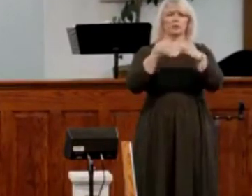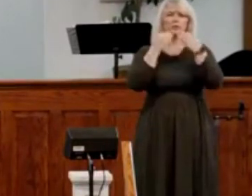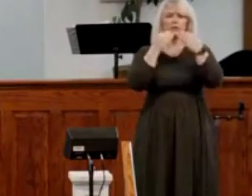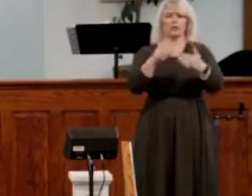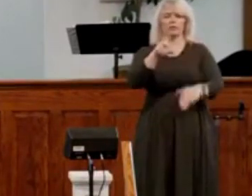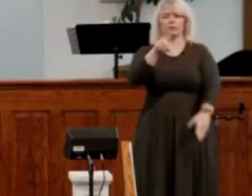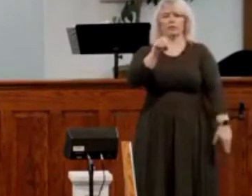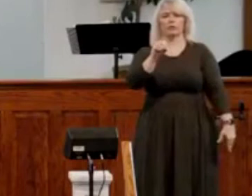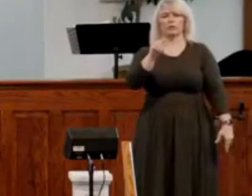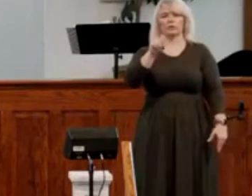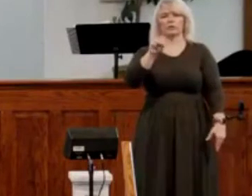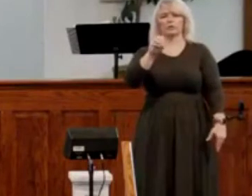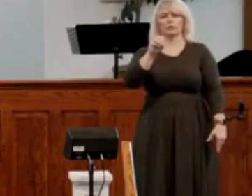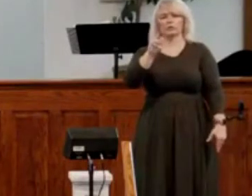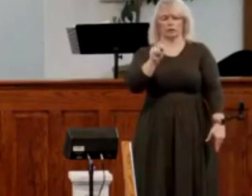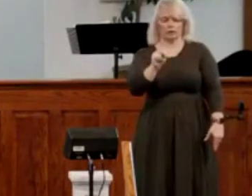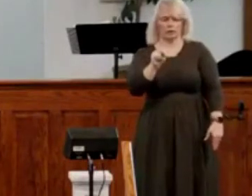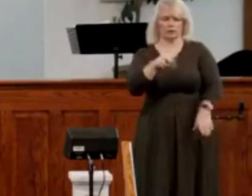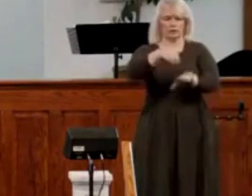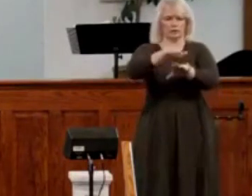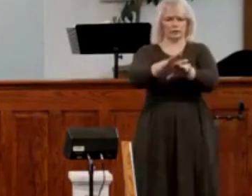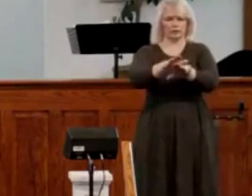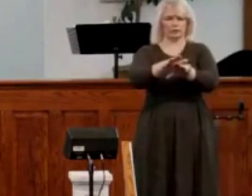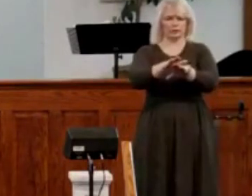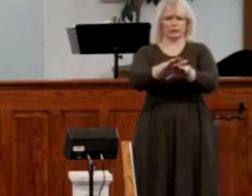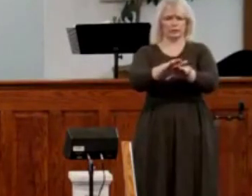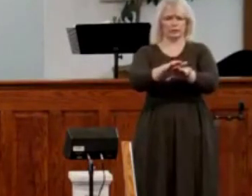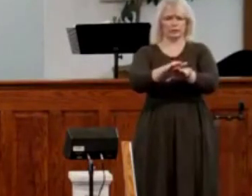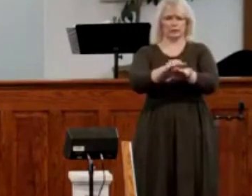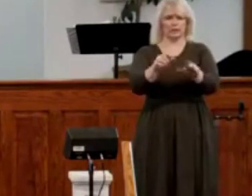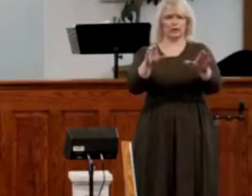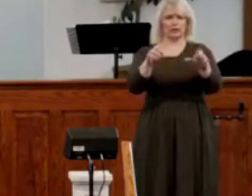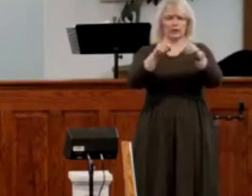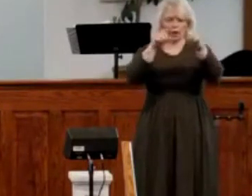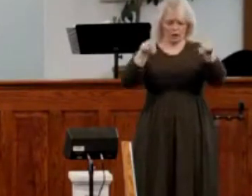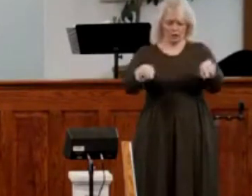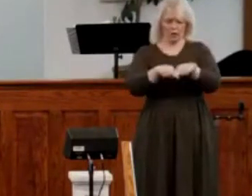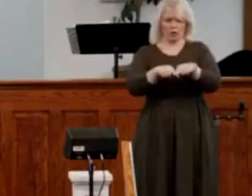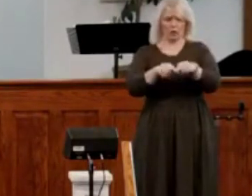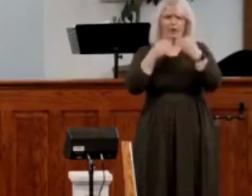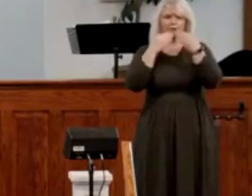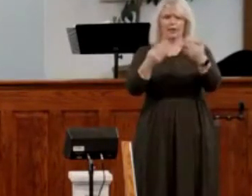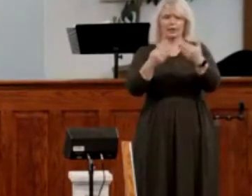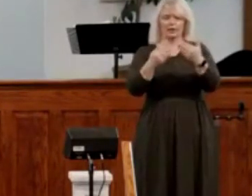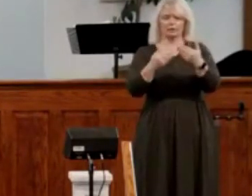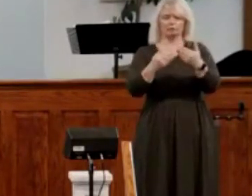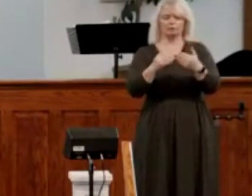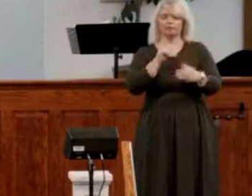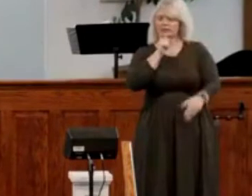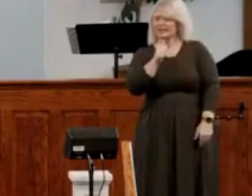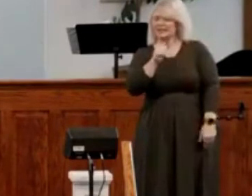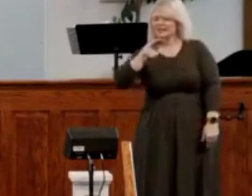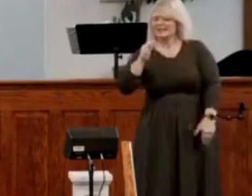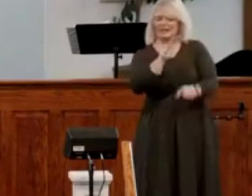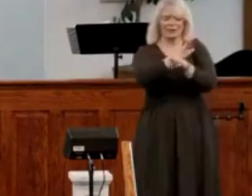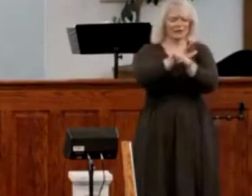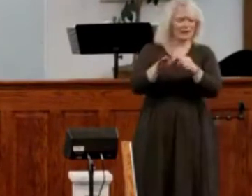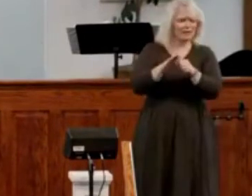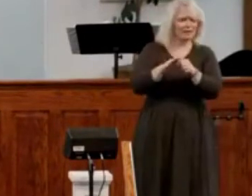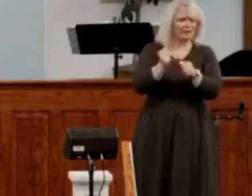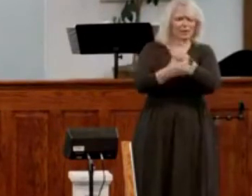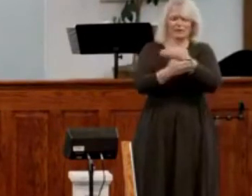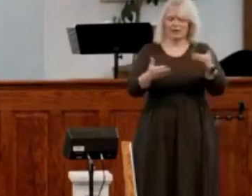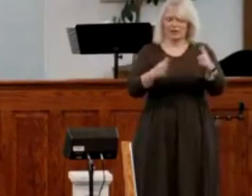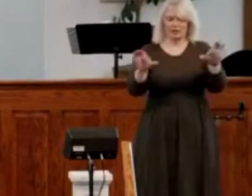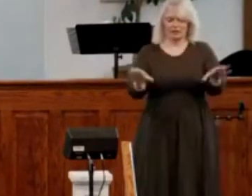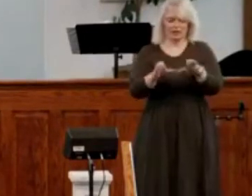Dotsons. Beth and her family sends this in the passing of her father. Thank you seems so inadequate for everything you've done for our family.